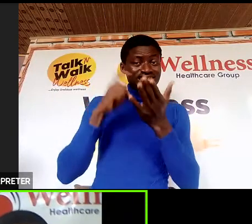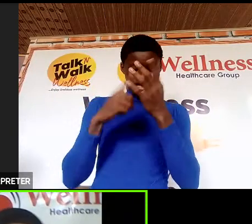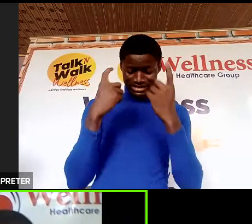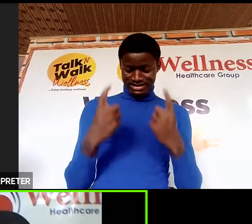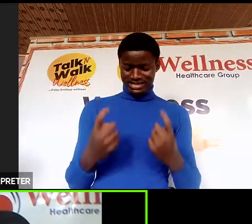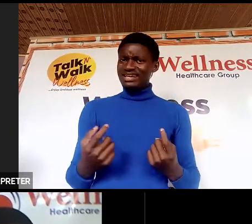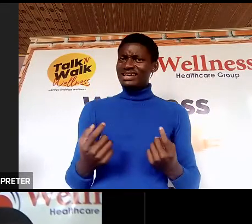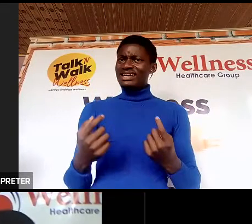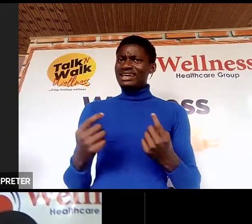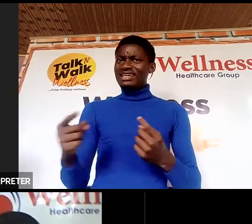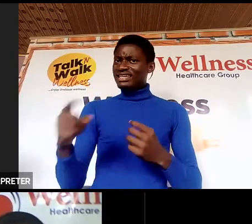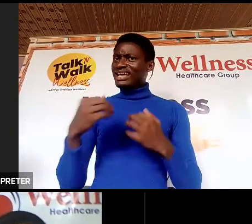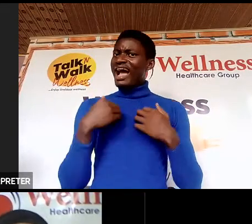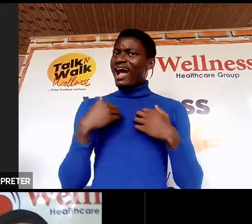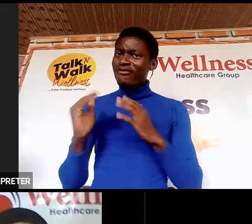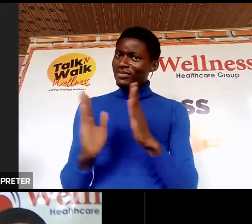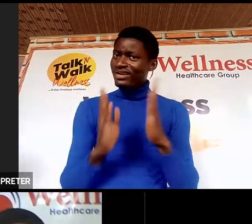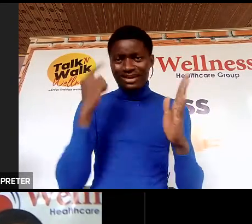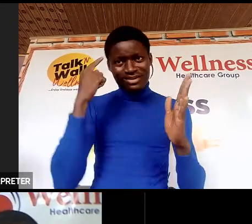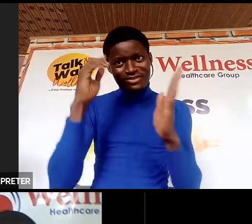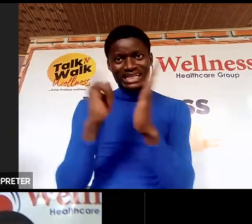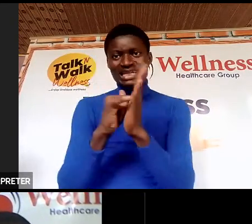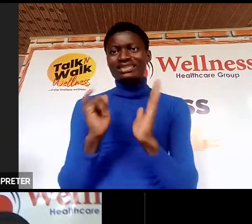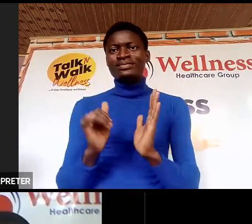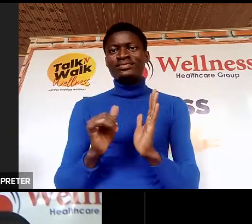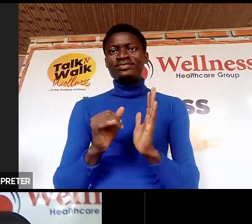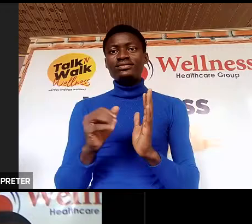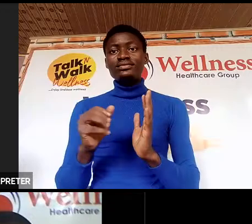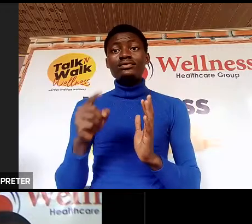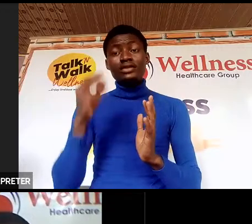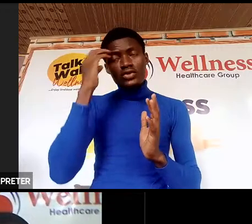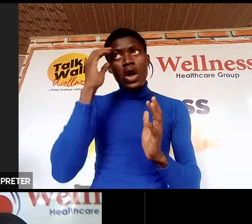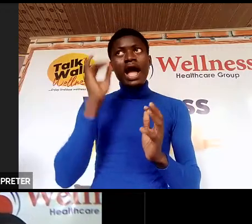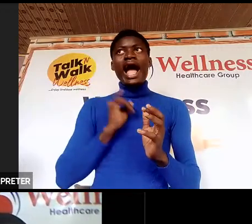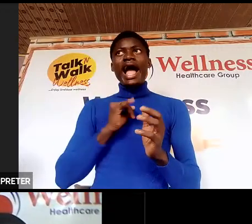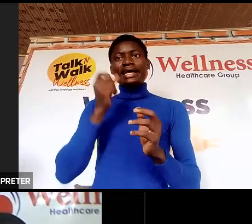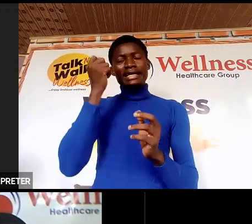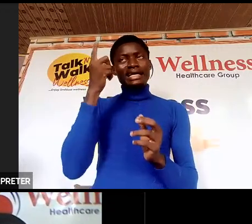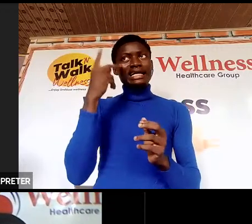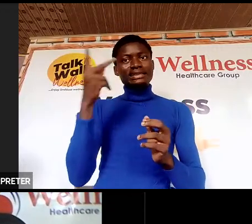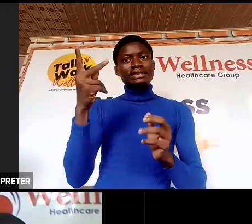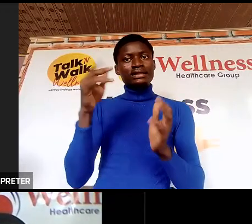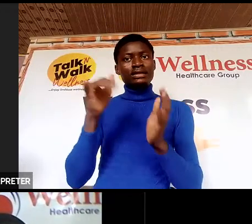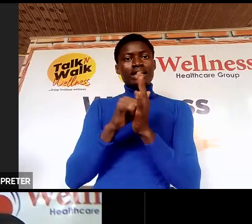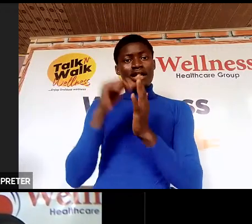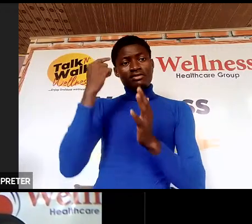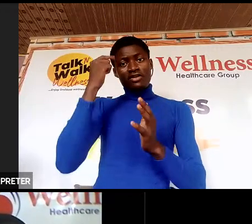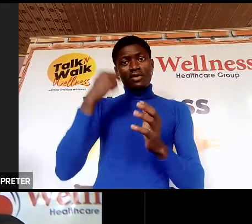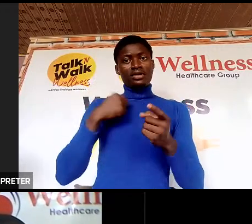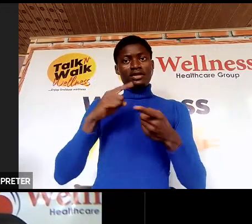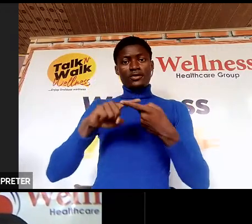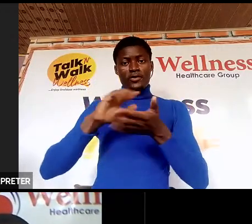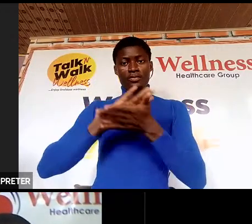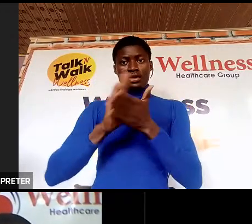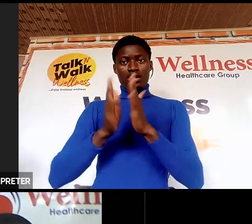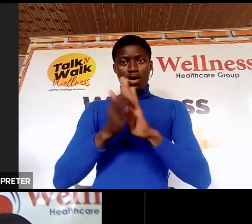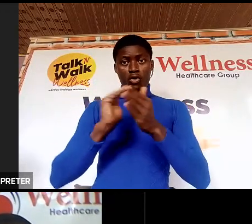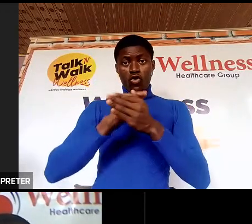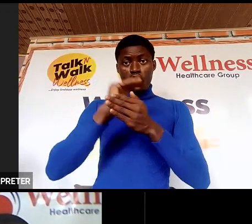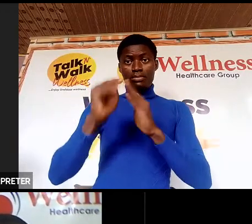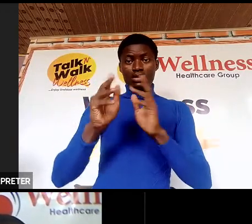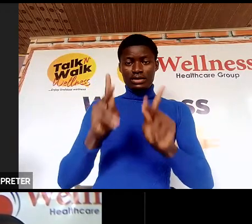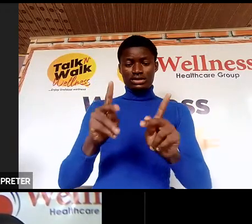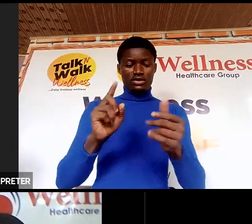Because I realized that for me to be a complete person, my finances have to be well, my health has to be well as well, not only for myself, for